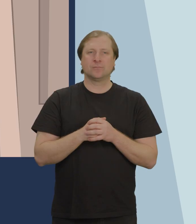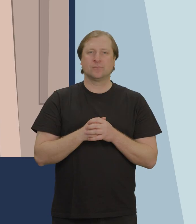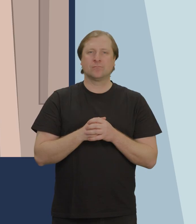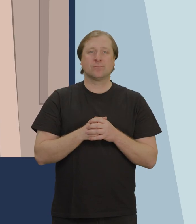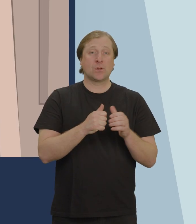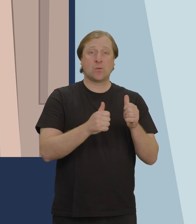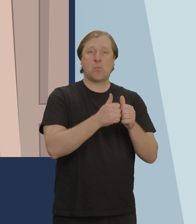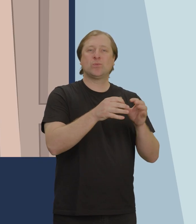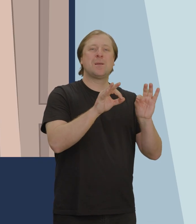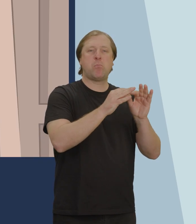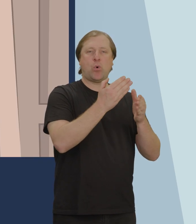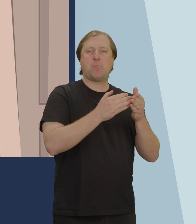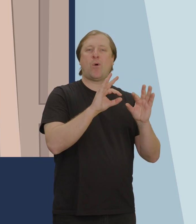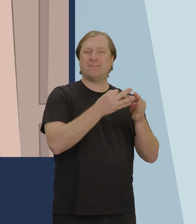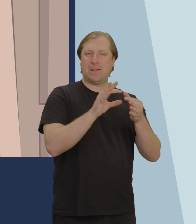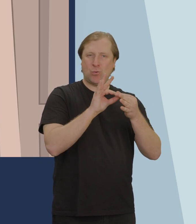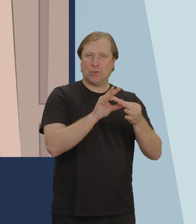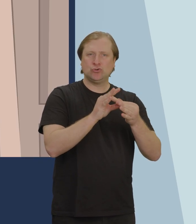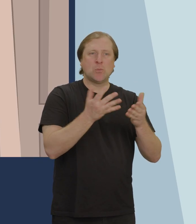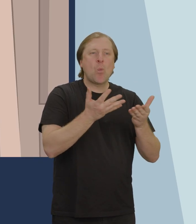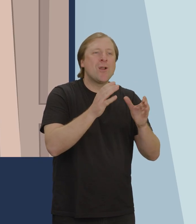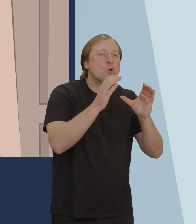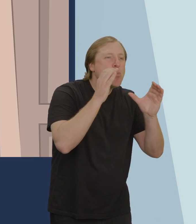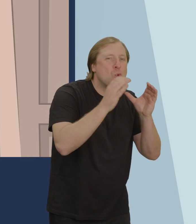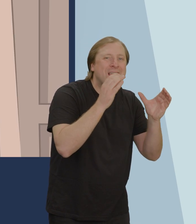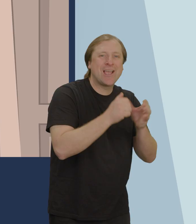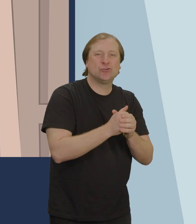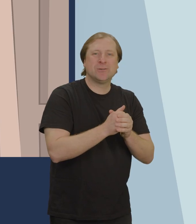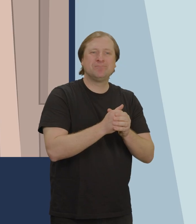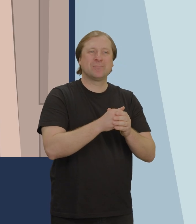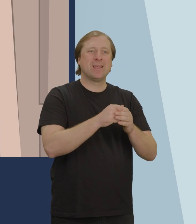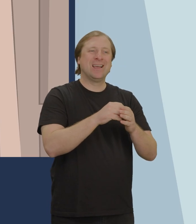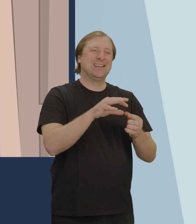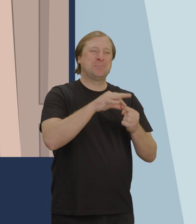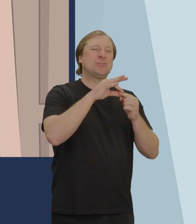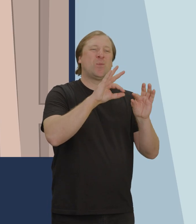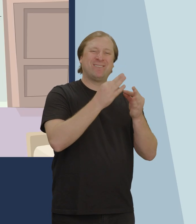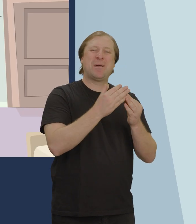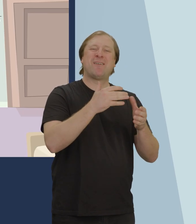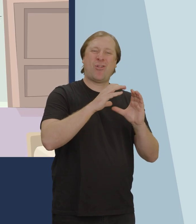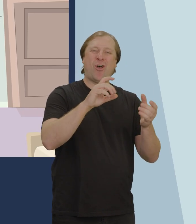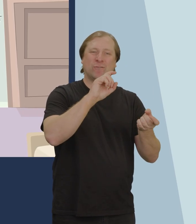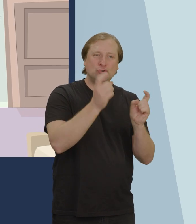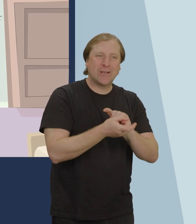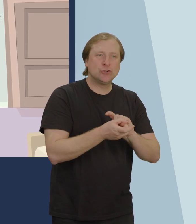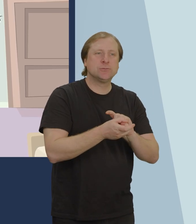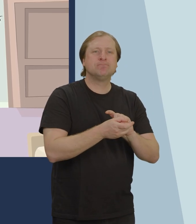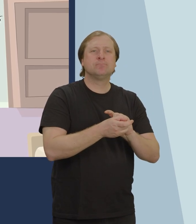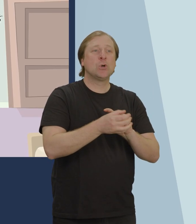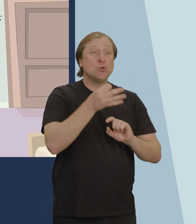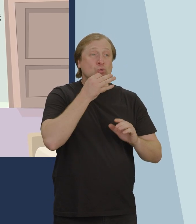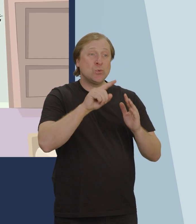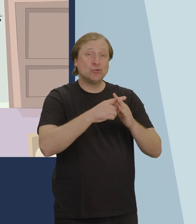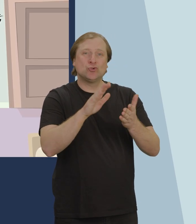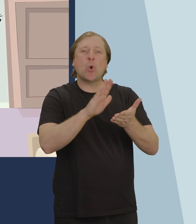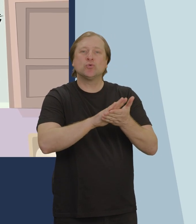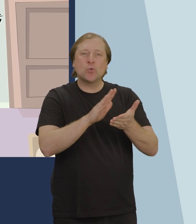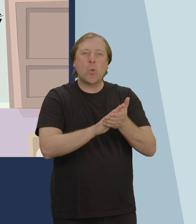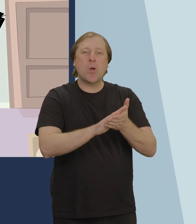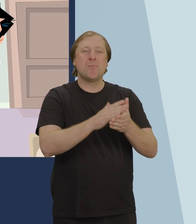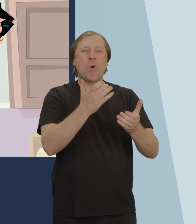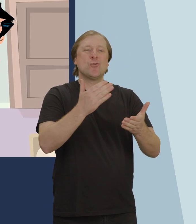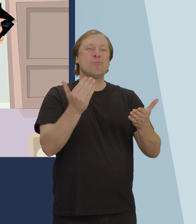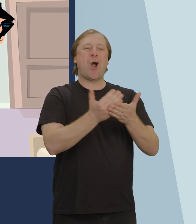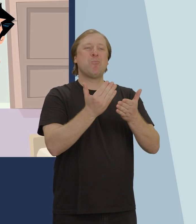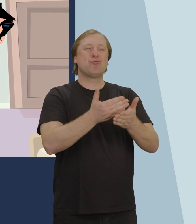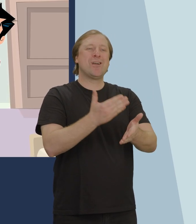The most important part of family relationships is communication, especially when the family's going through changes. And since you're starting high school, we all thought you might want an